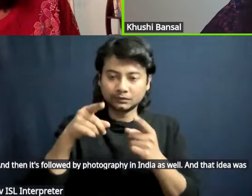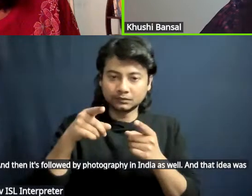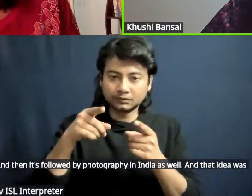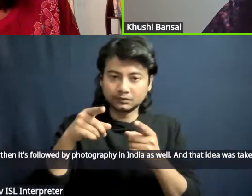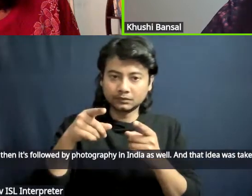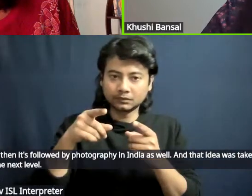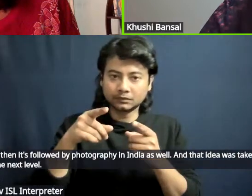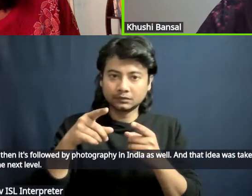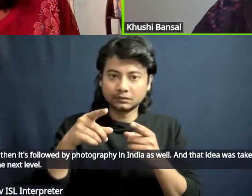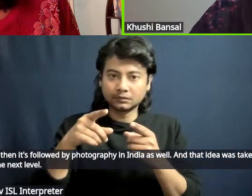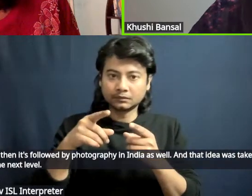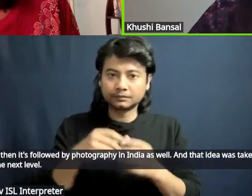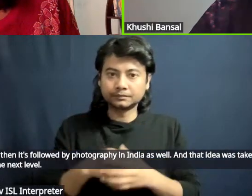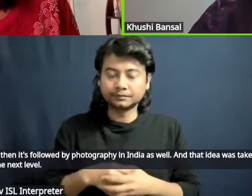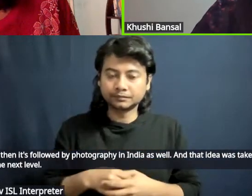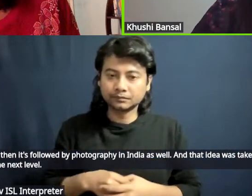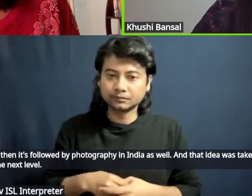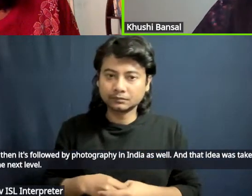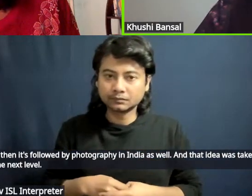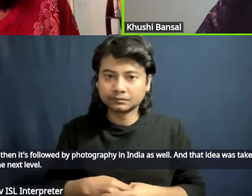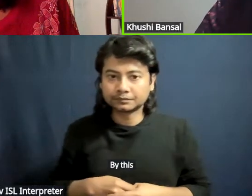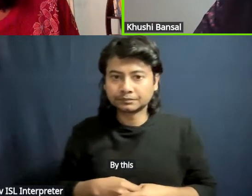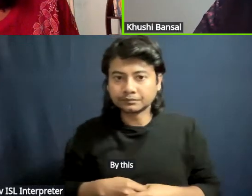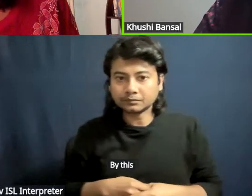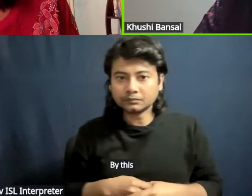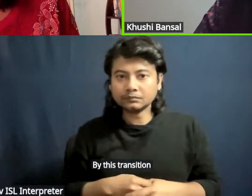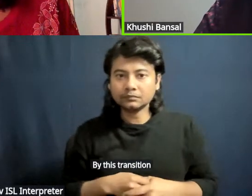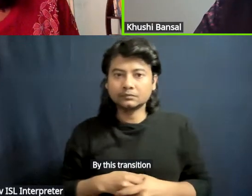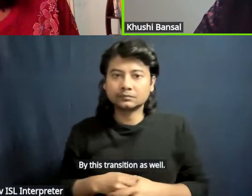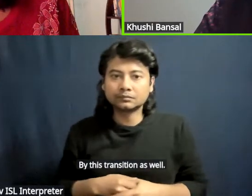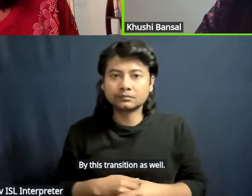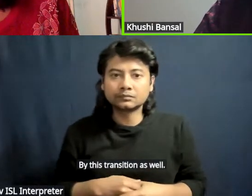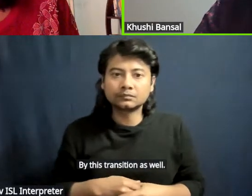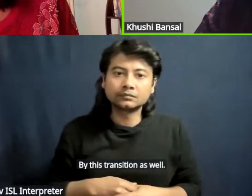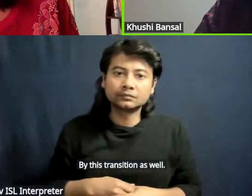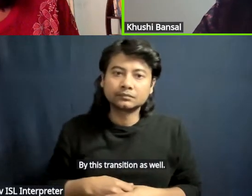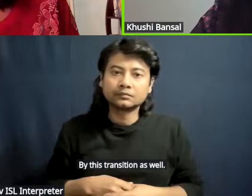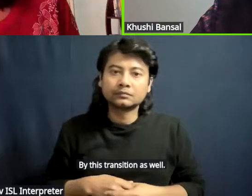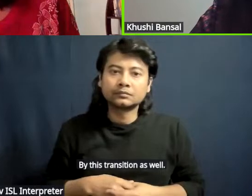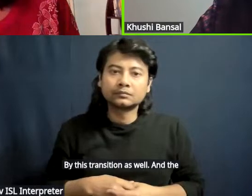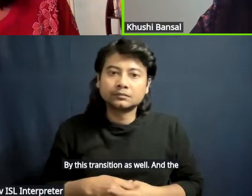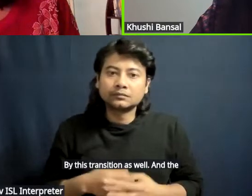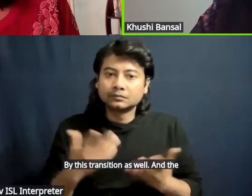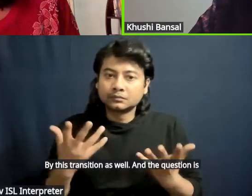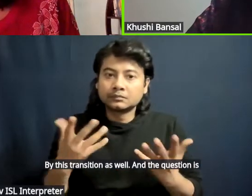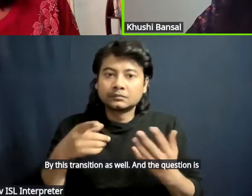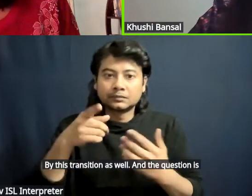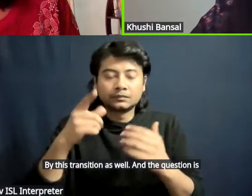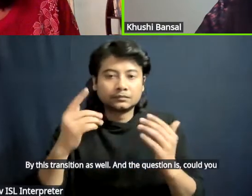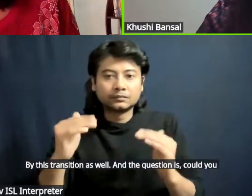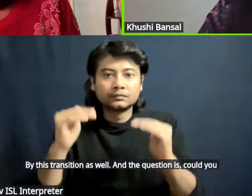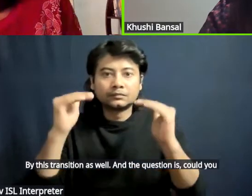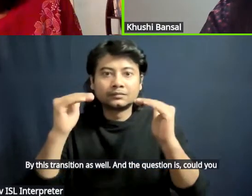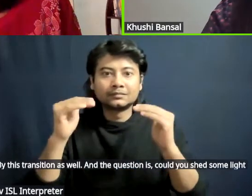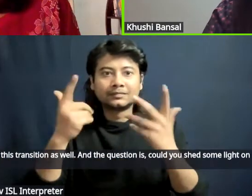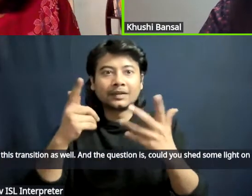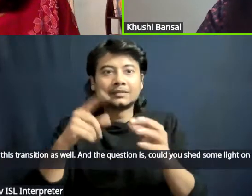level by this transition as well. And the question is, could you shed some light on